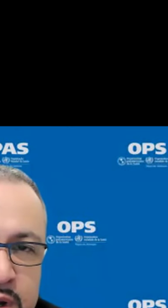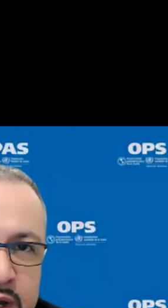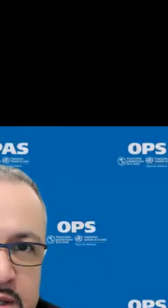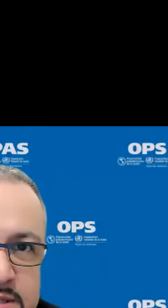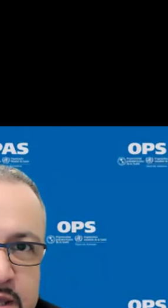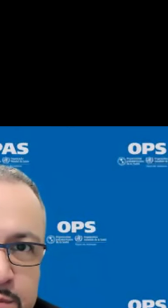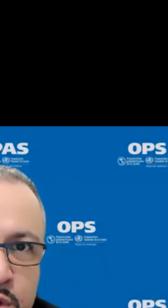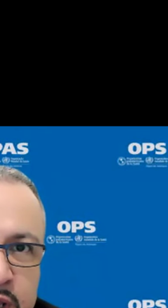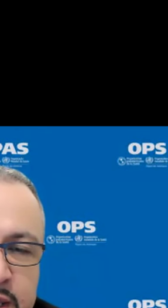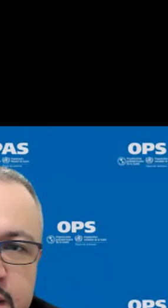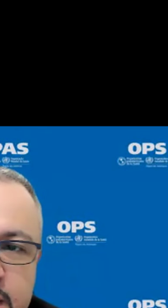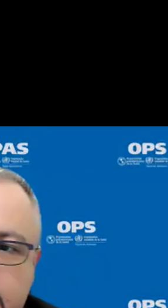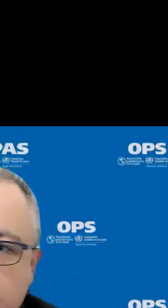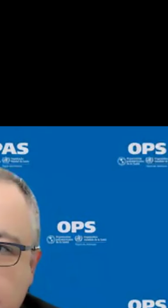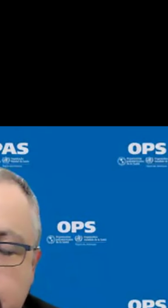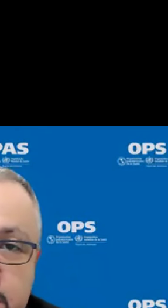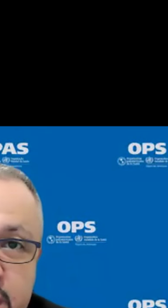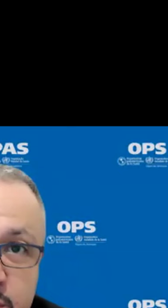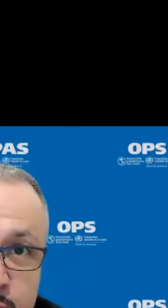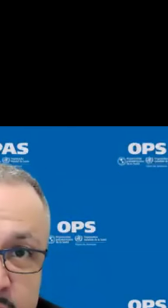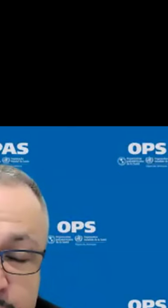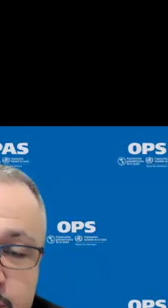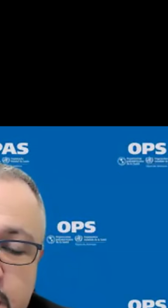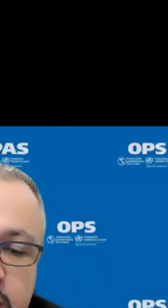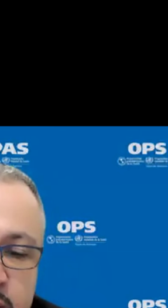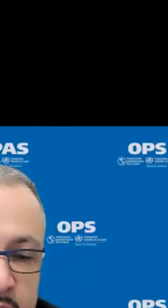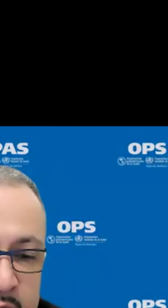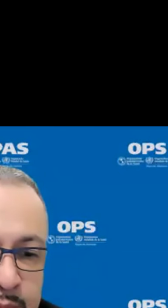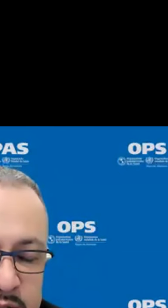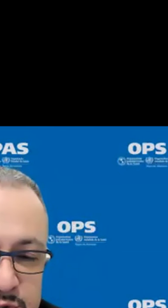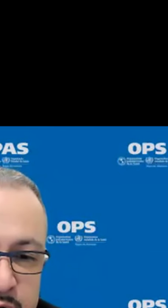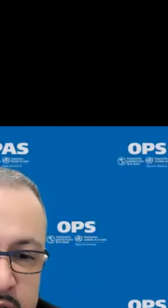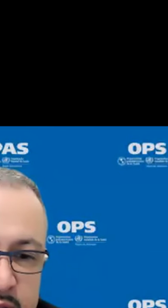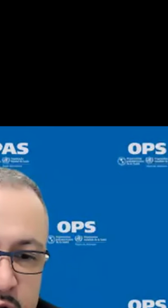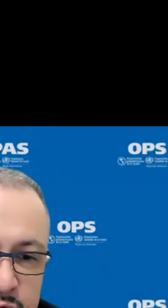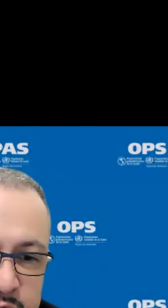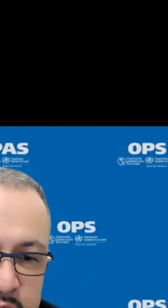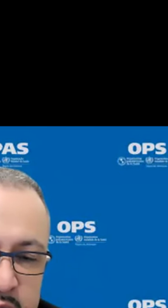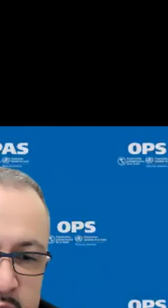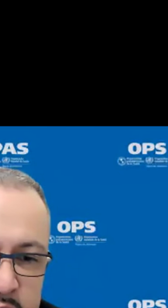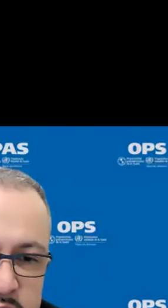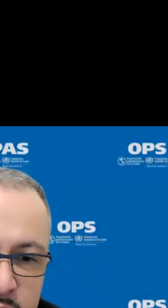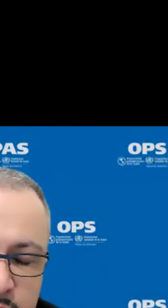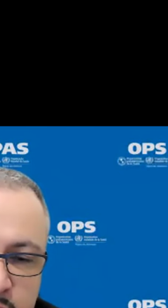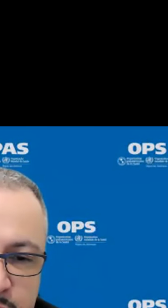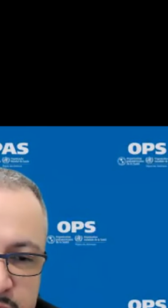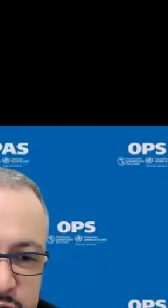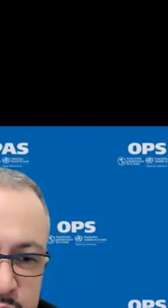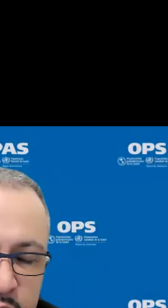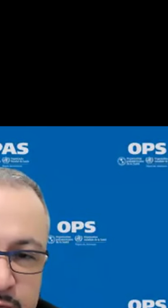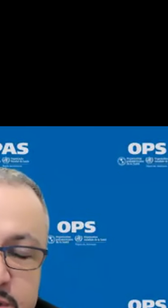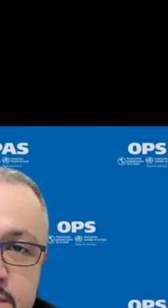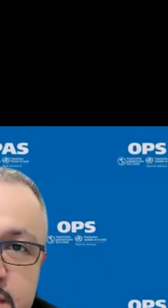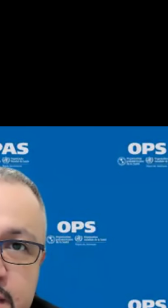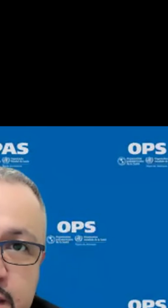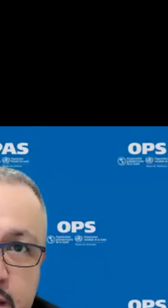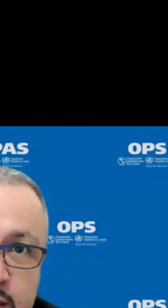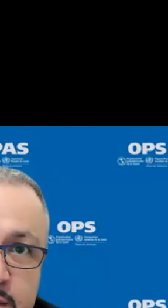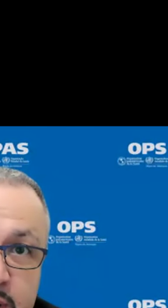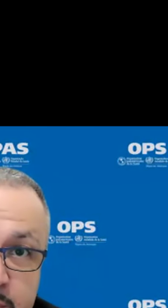to my esteemed colleague, Marianne Urbina, advisor in the Country and South Cooperation